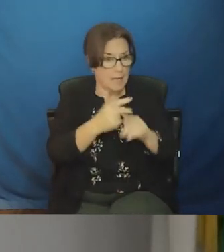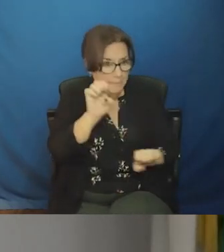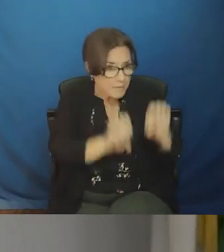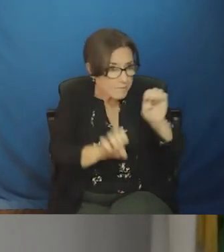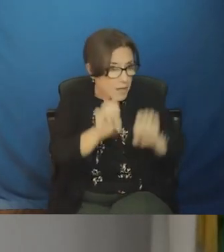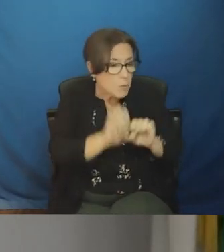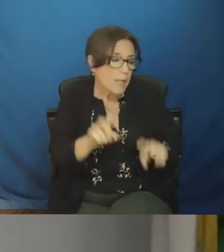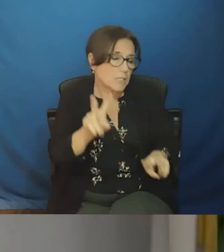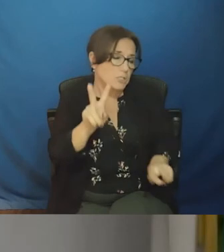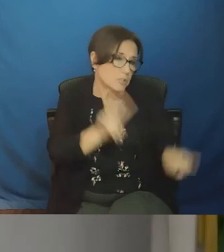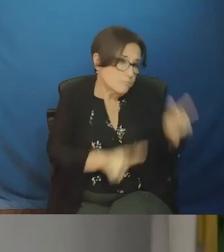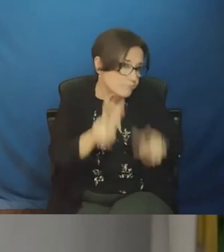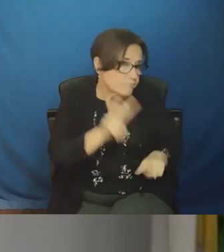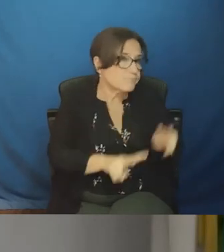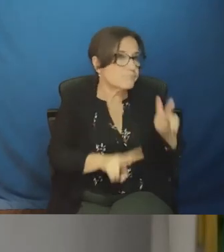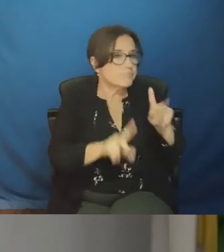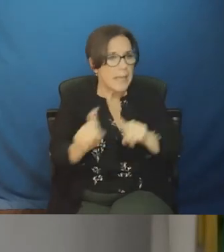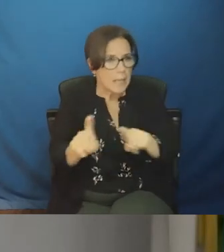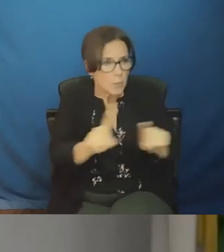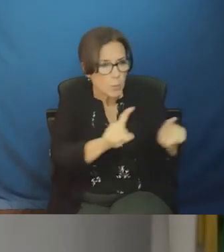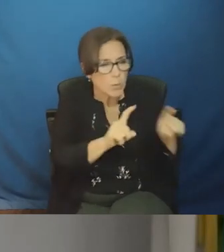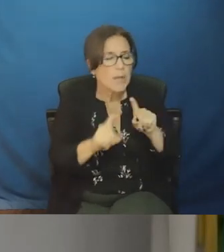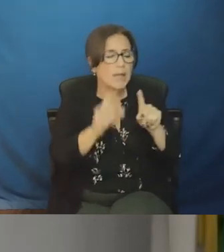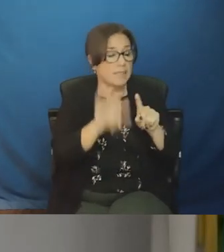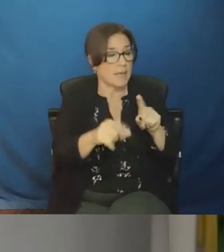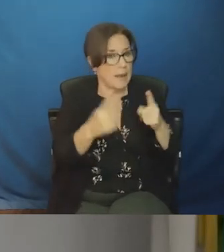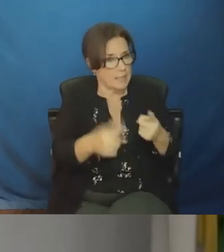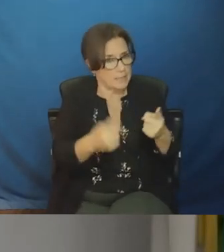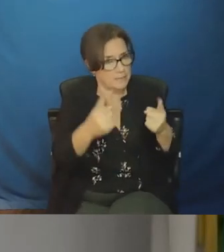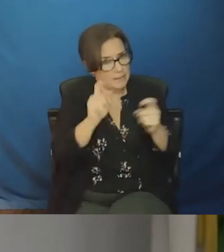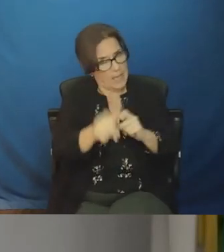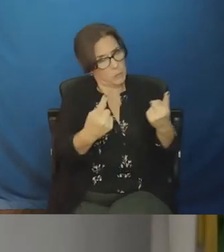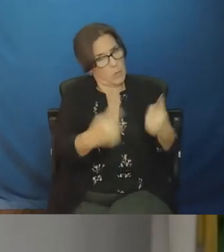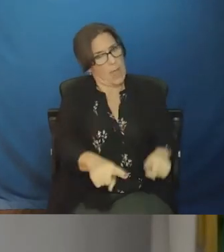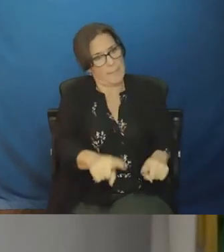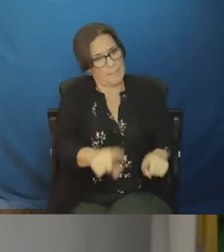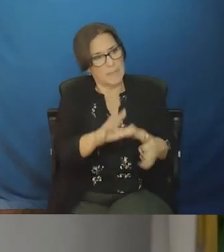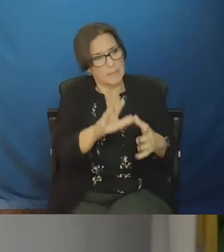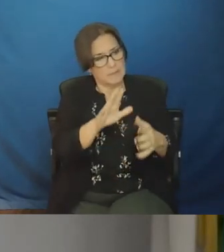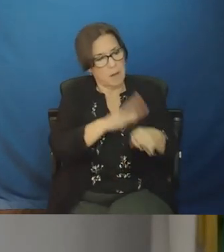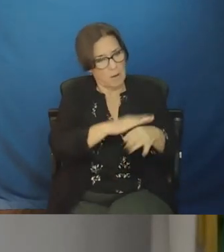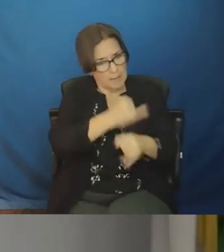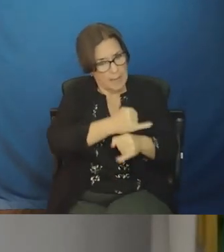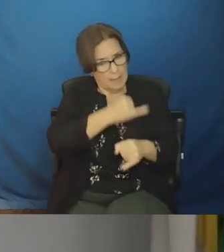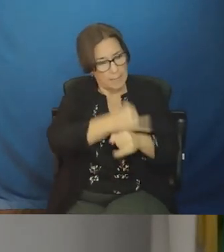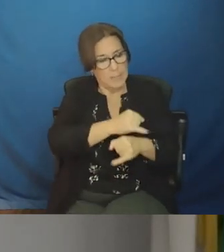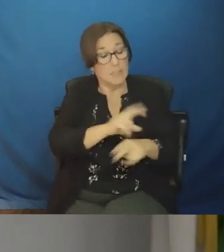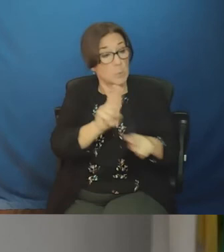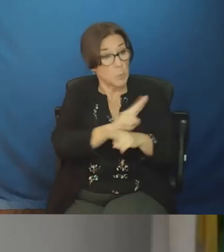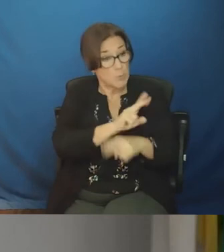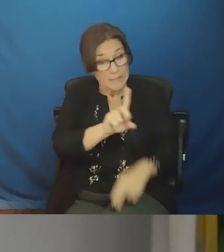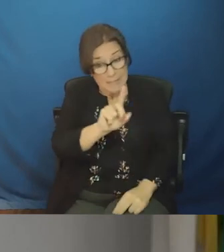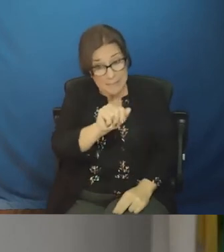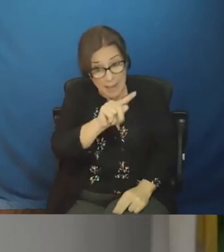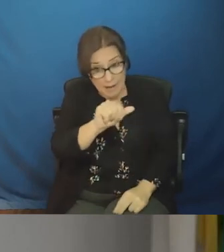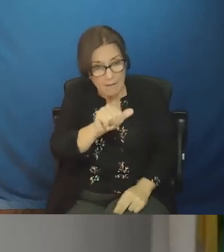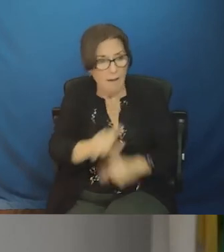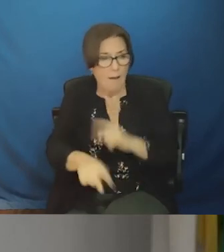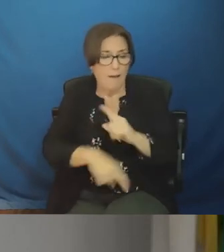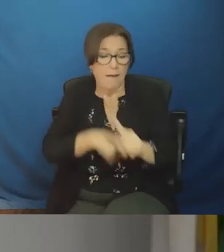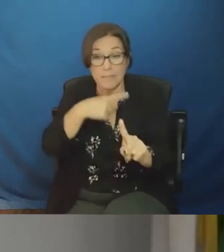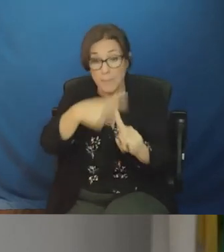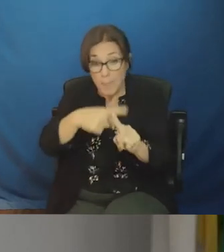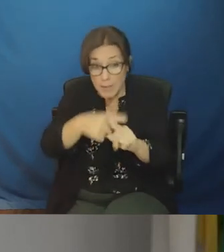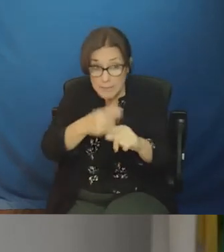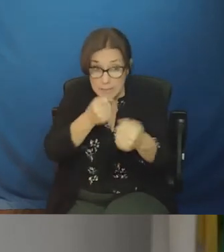driven at every campus, the use of data early and often, the positive support that happens early,